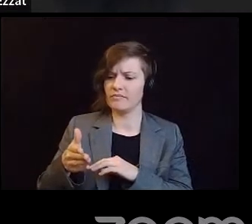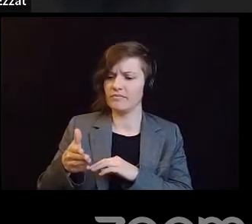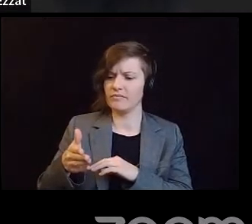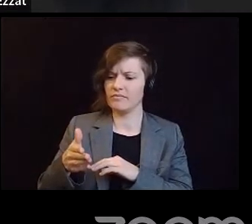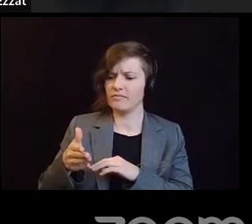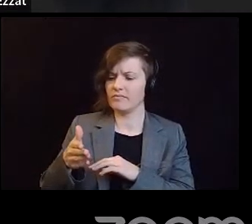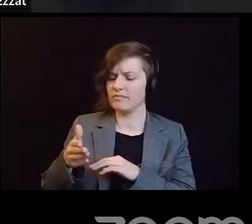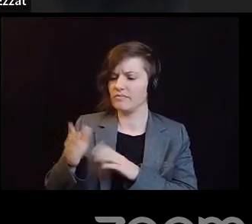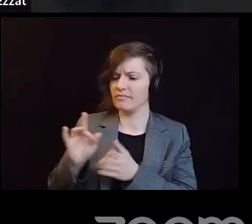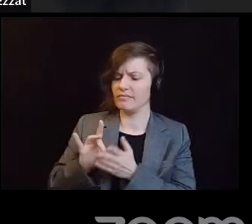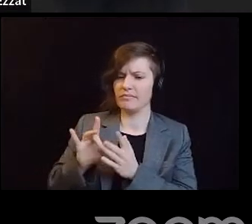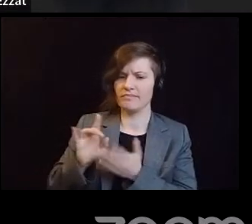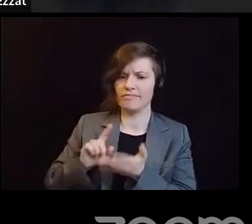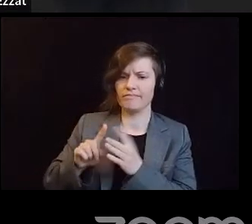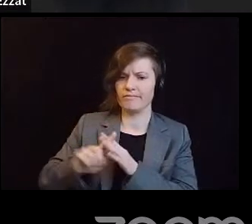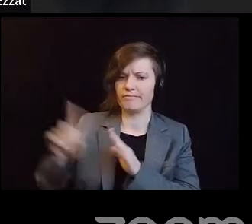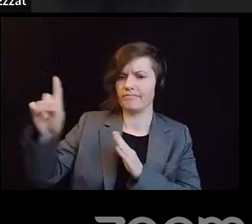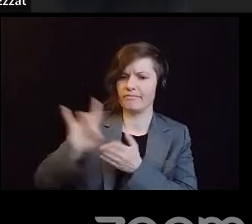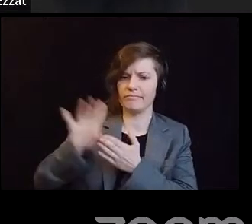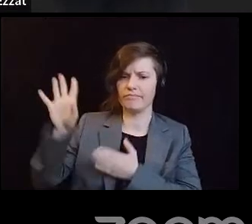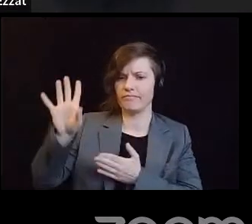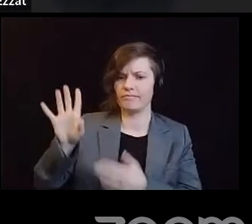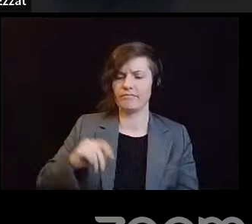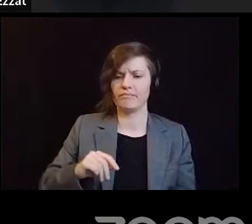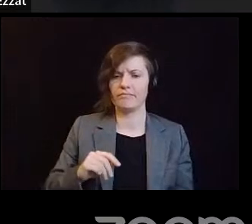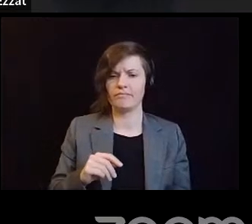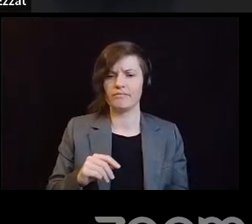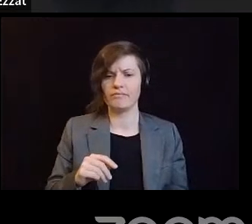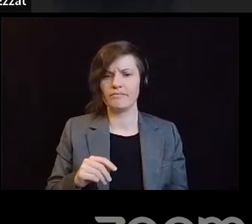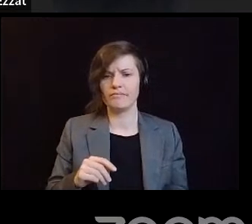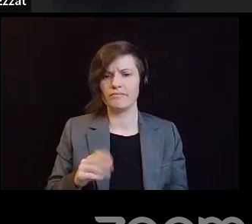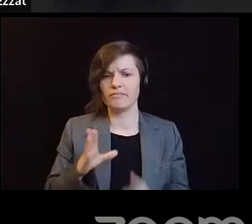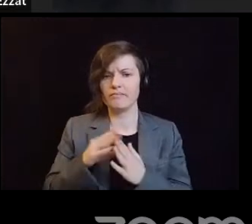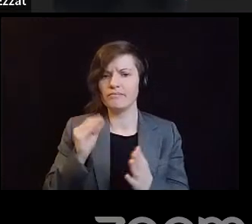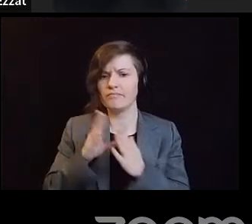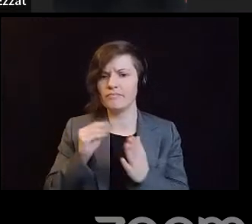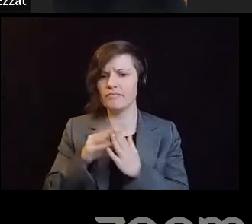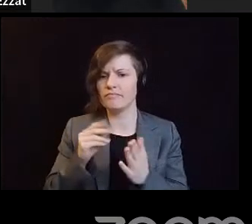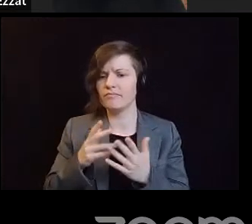of so much repression and rejection?